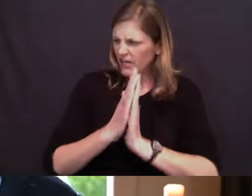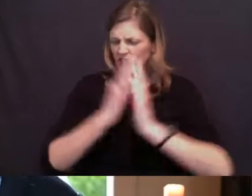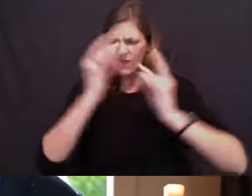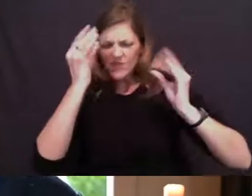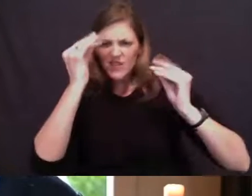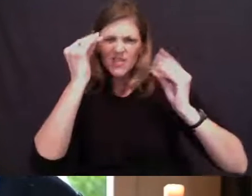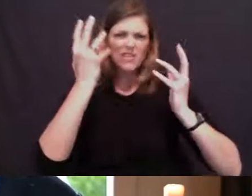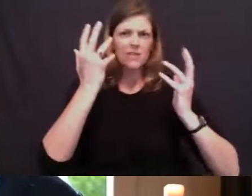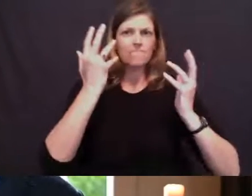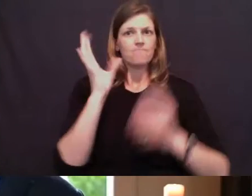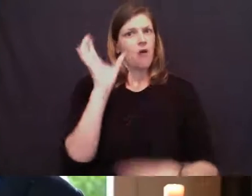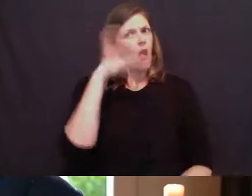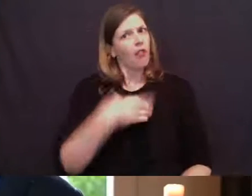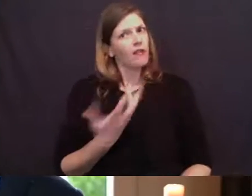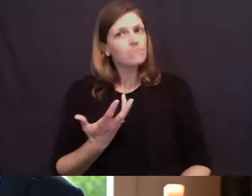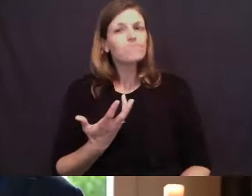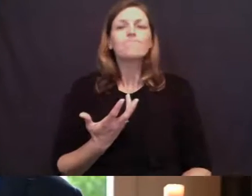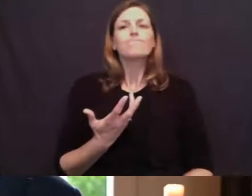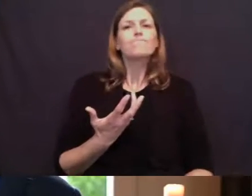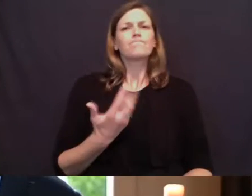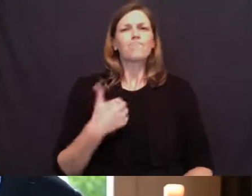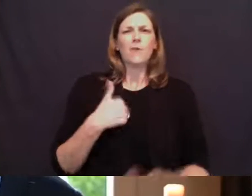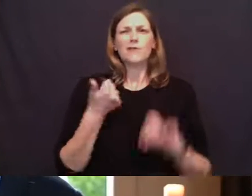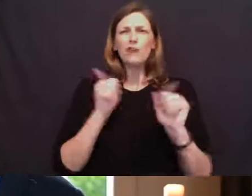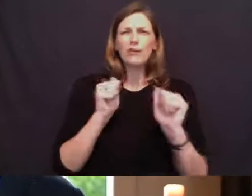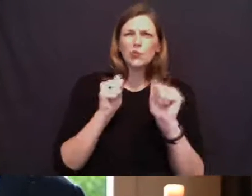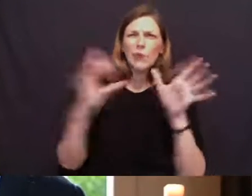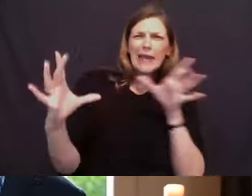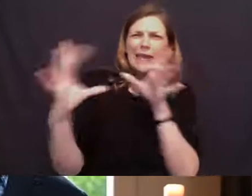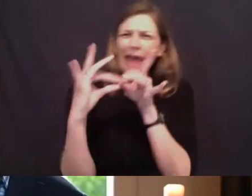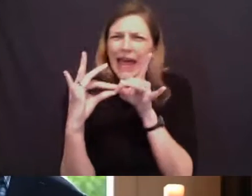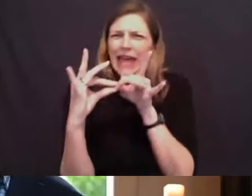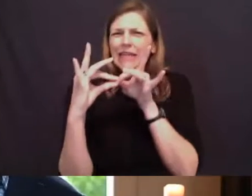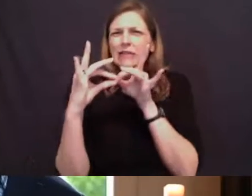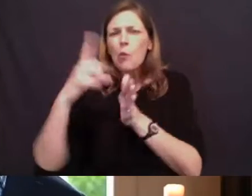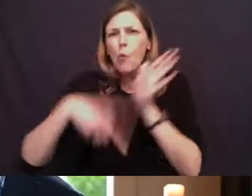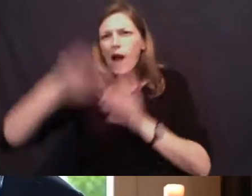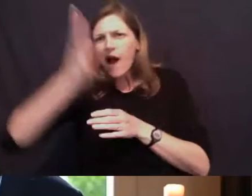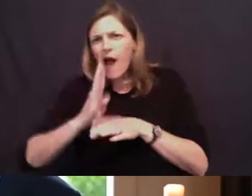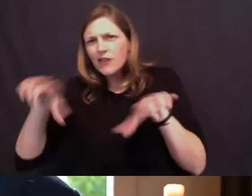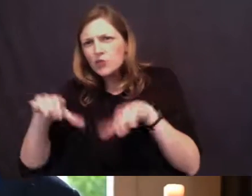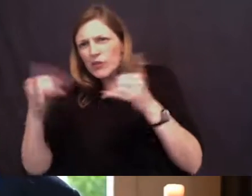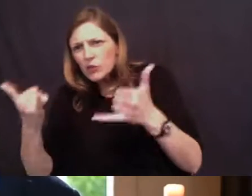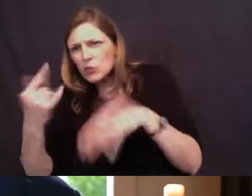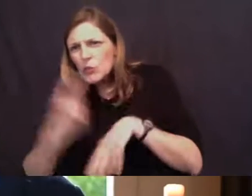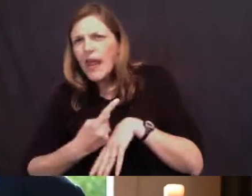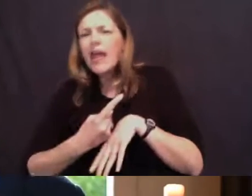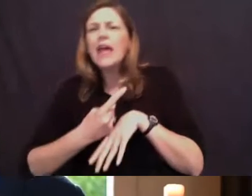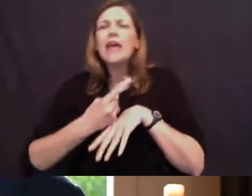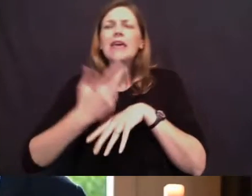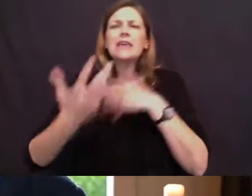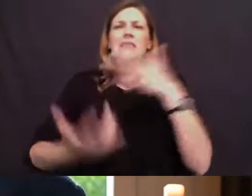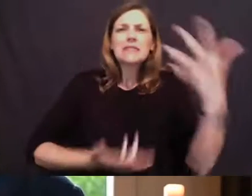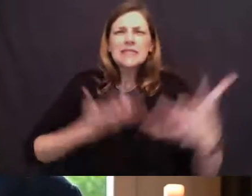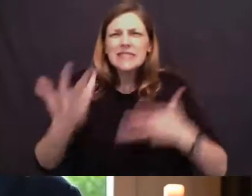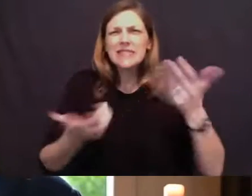message, oddly enough, as I was trying to connect what God is doing today in our time and in our lives, and